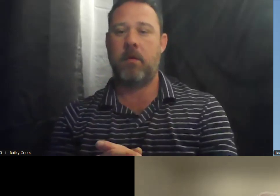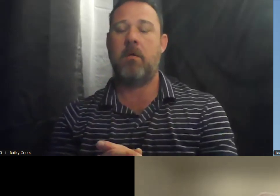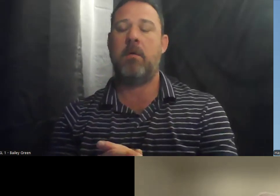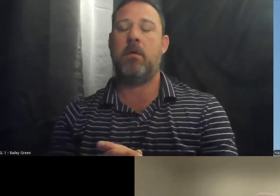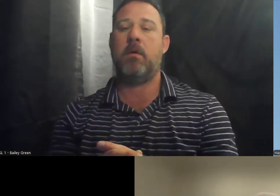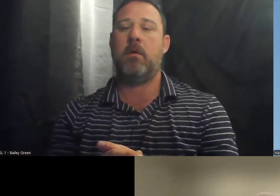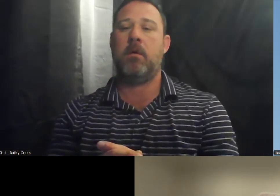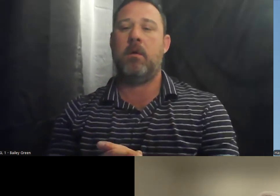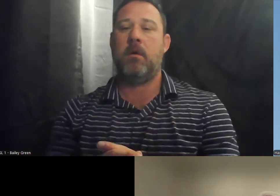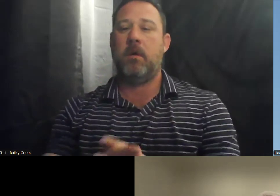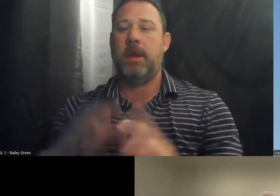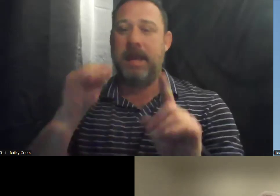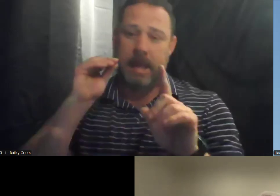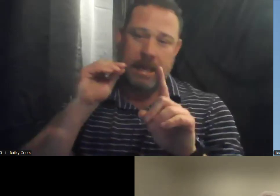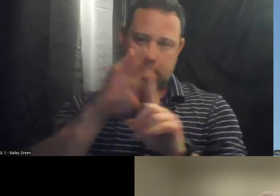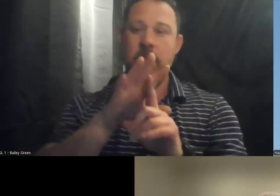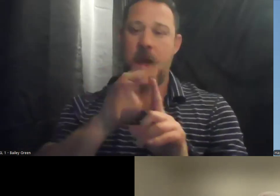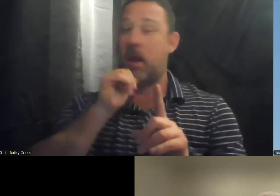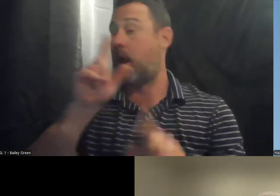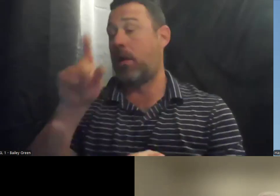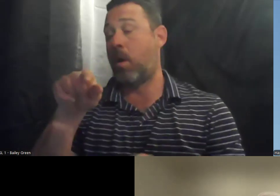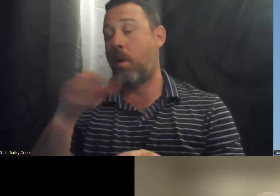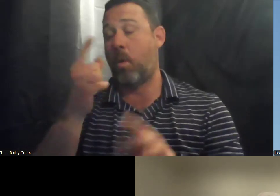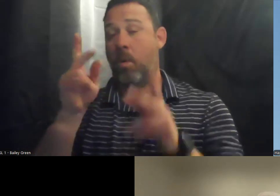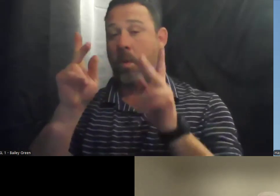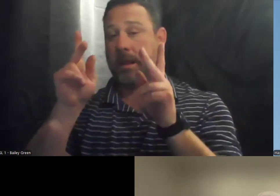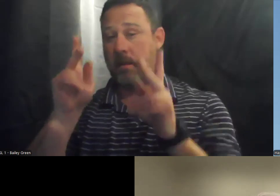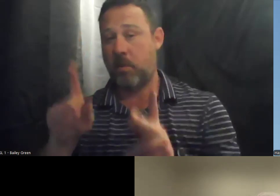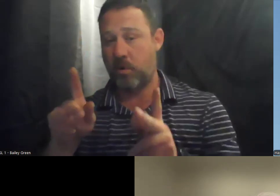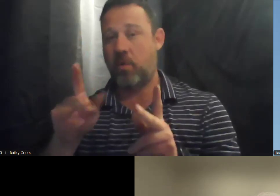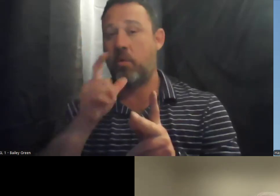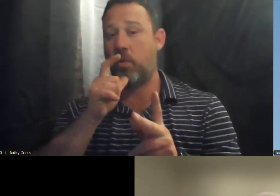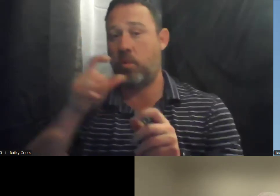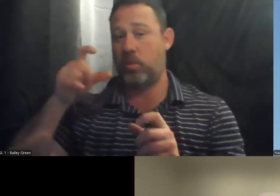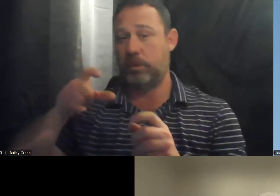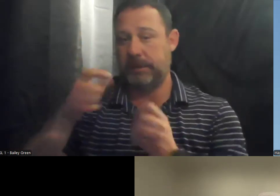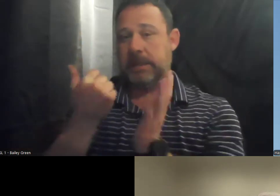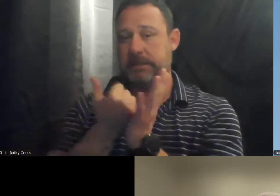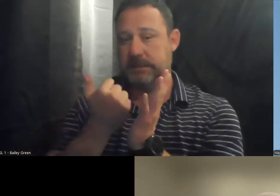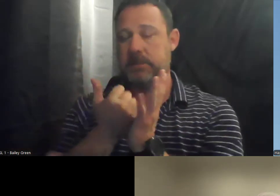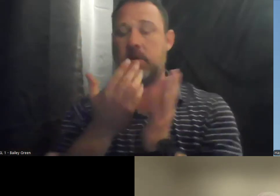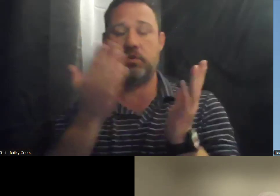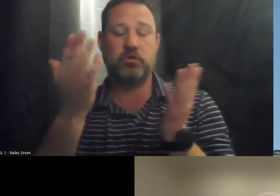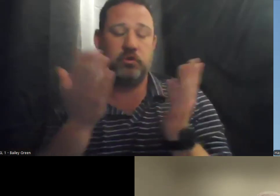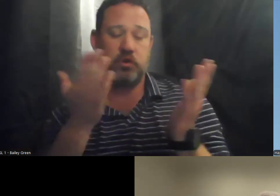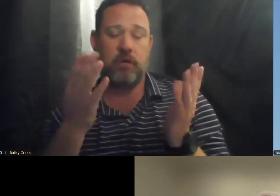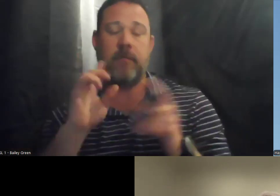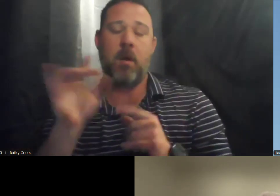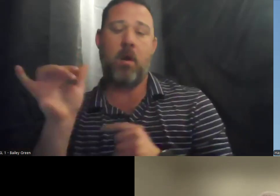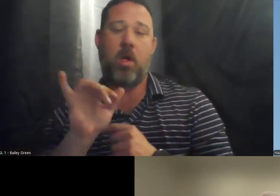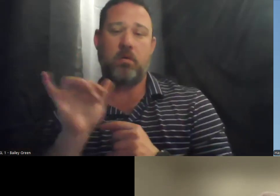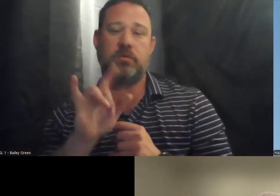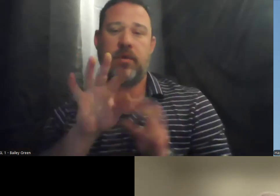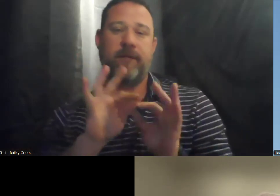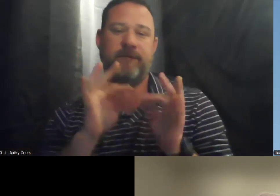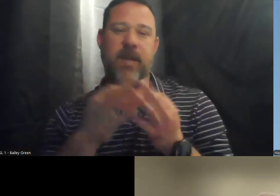impact on not only the persons that need assistance and services, but also on their